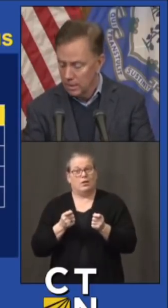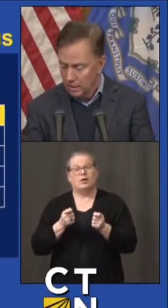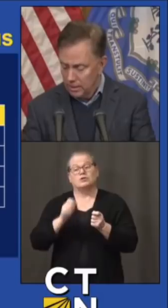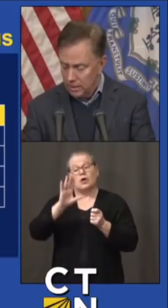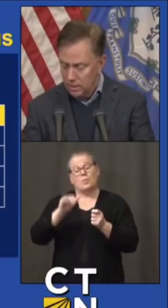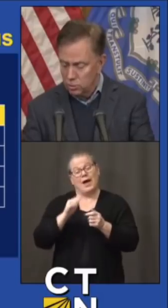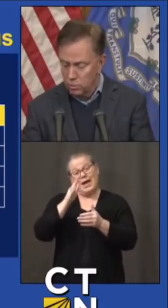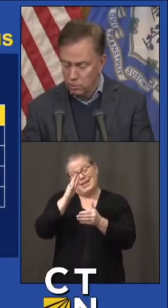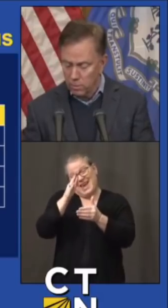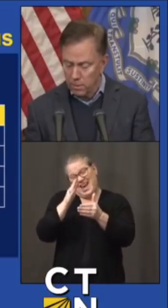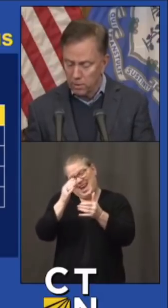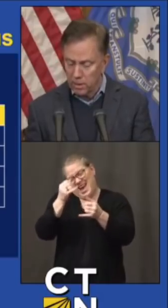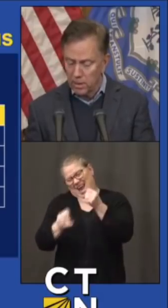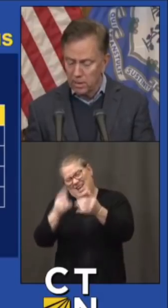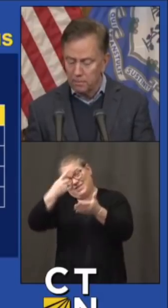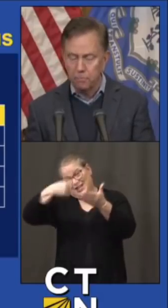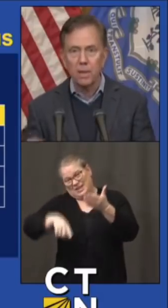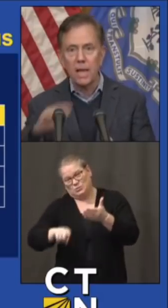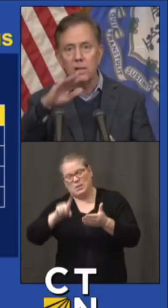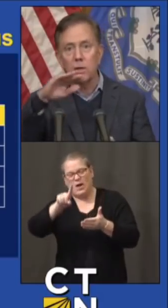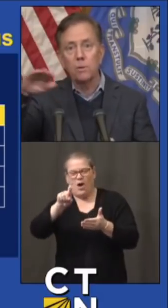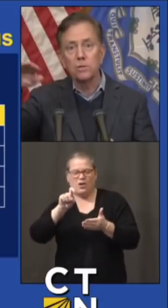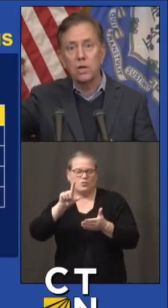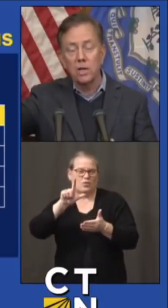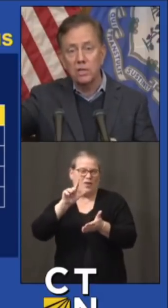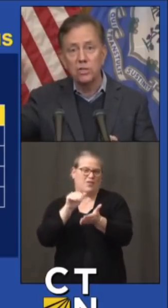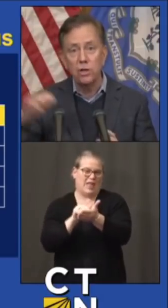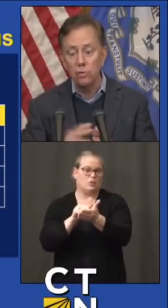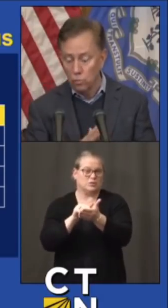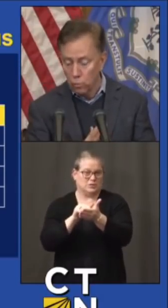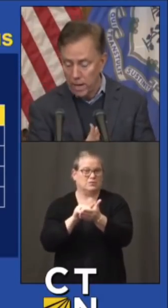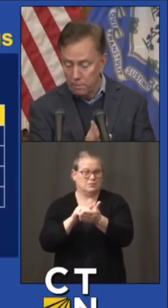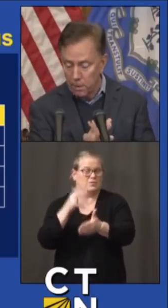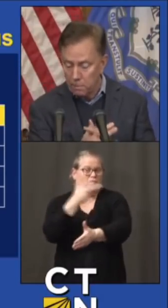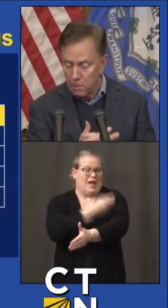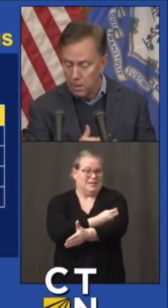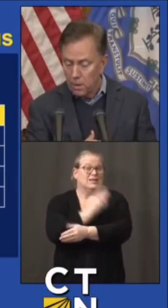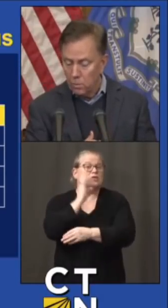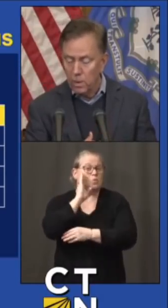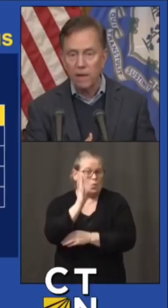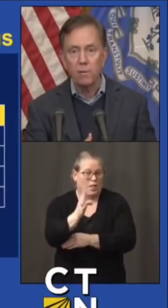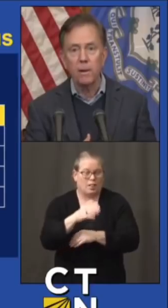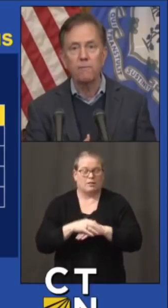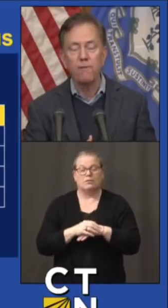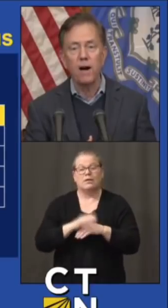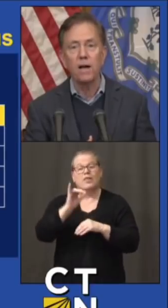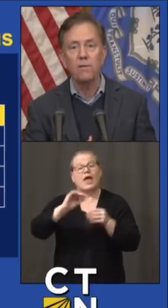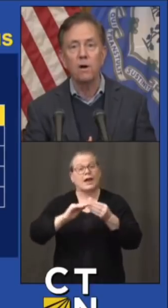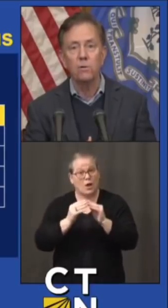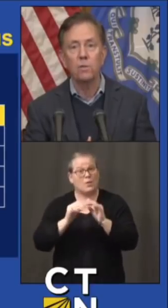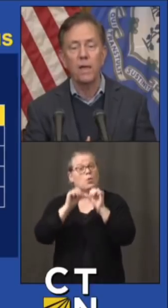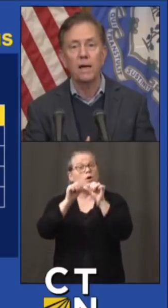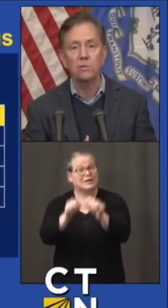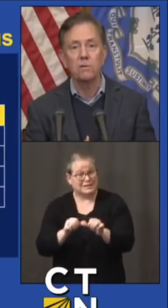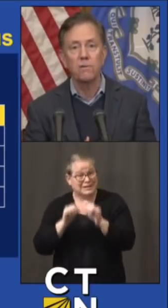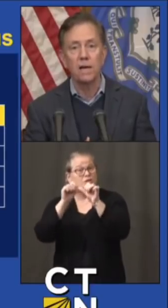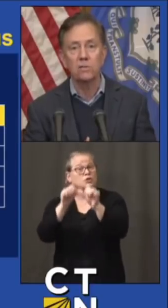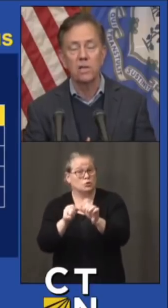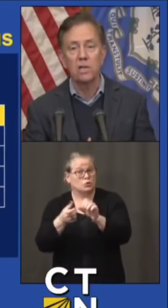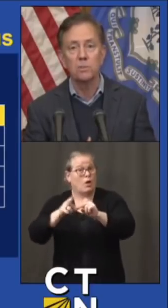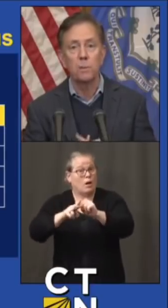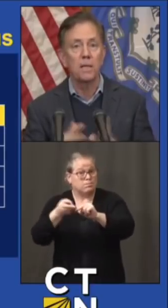week. It's worth remembering that that number is going to continue to ramp up. We'll have about